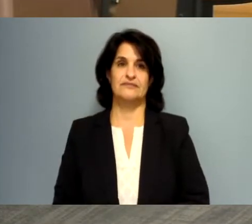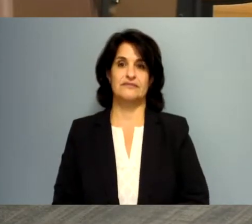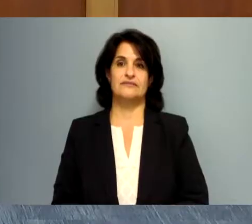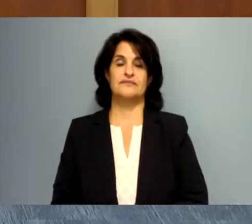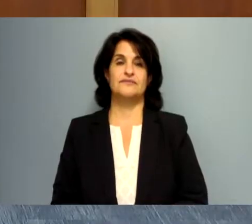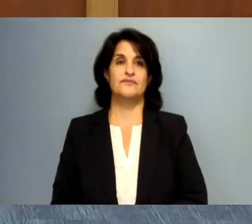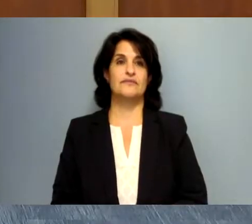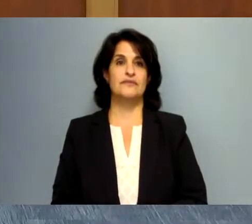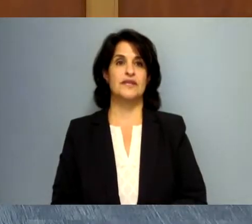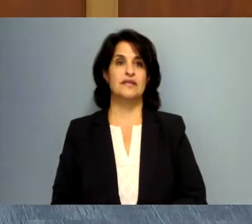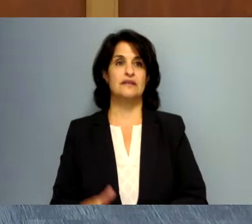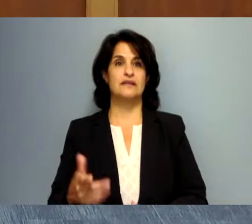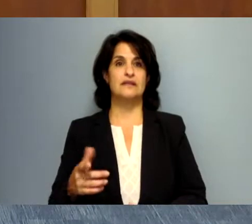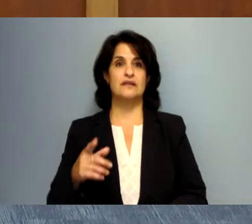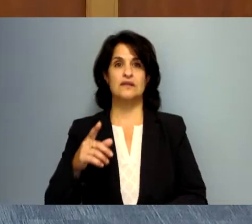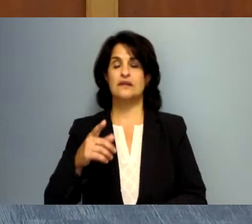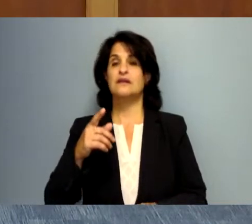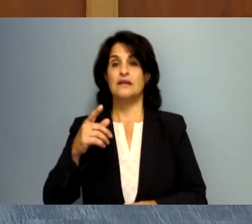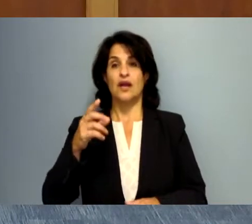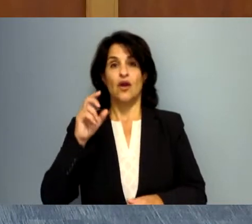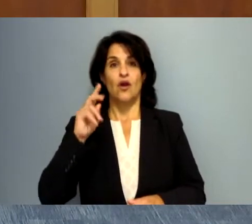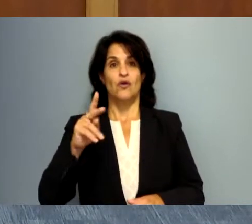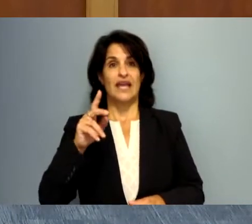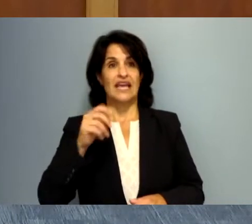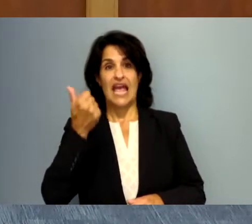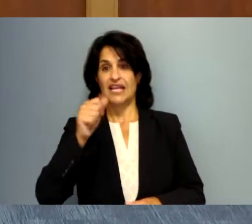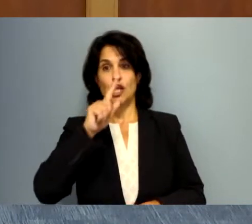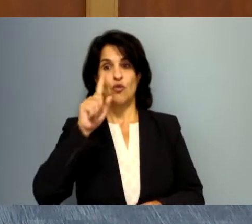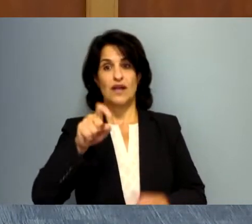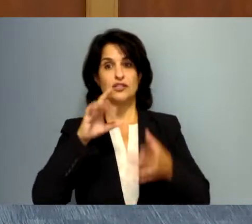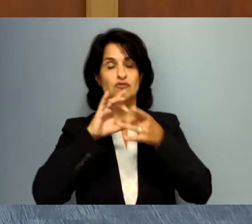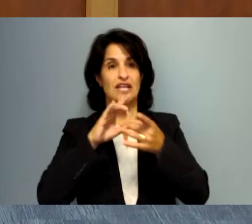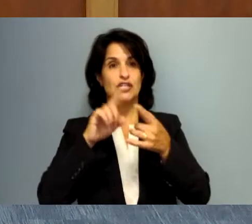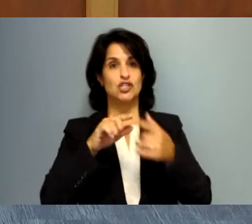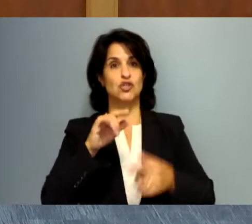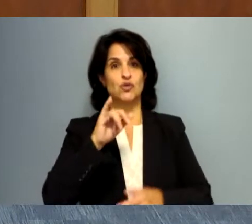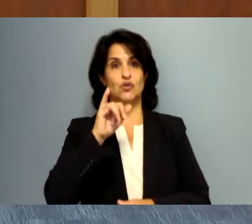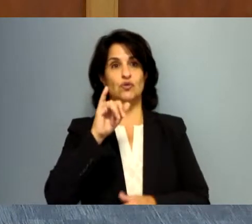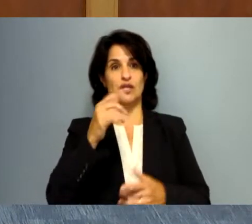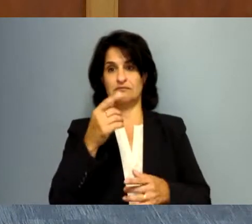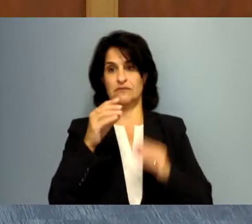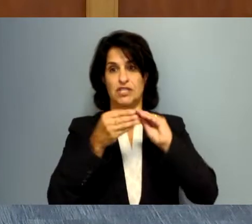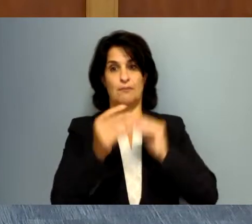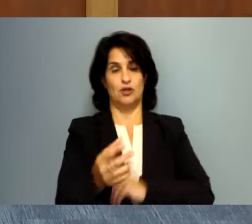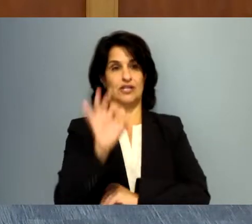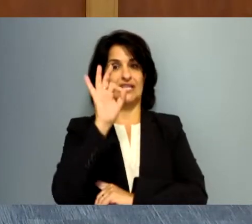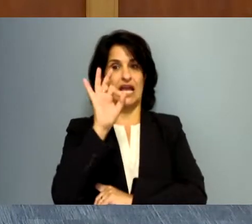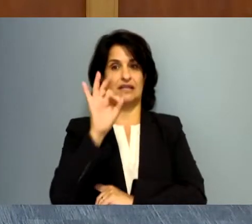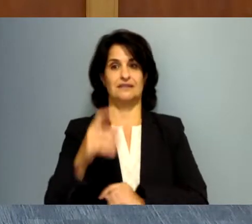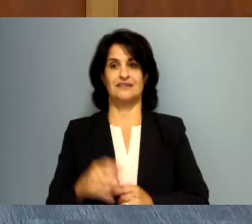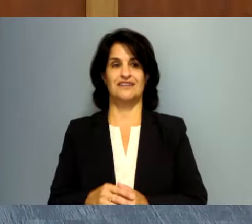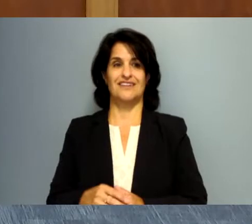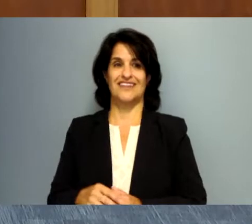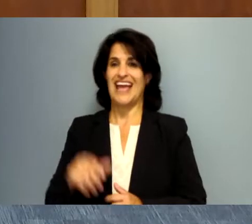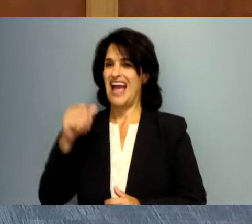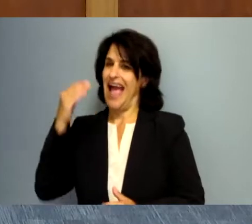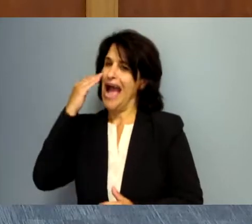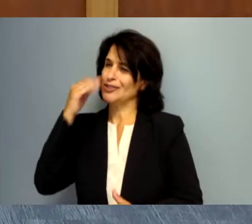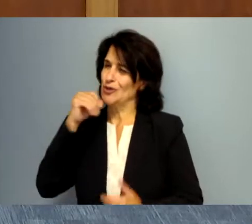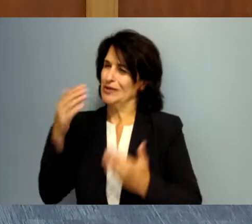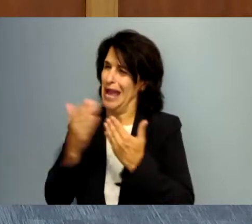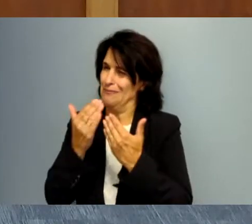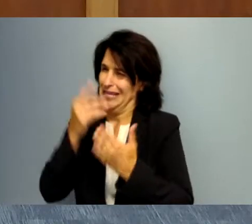All right, comments or questions regarding item number 9? I have a couple questions, or just. Is your mic on? I knew I wasn't going to get out of here that